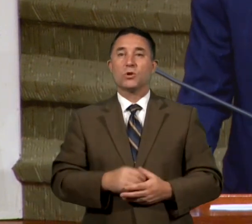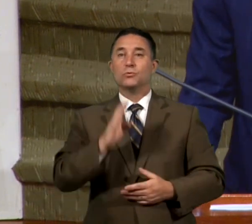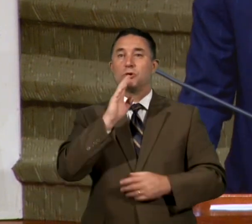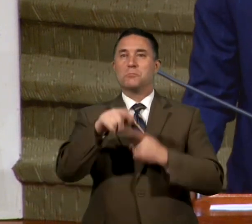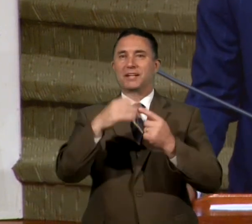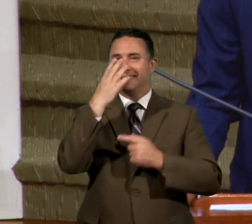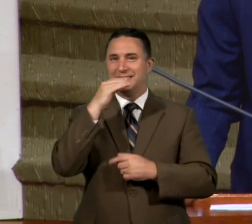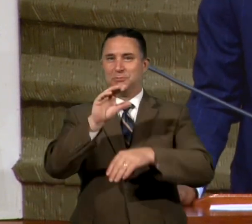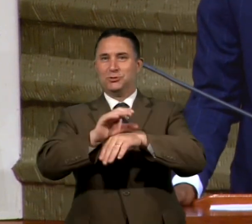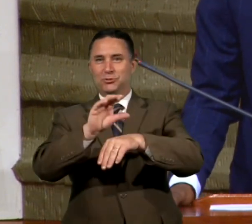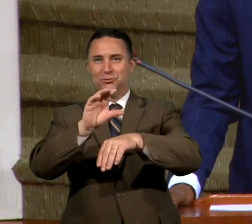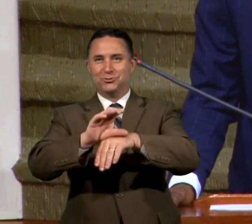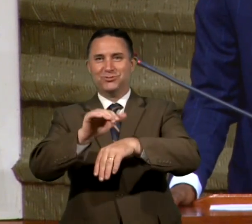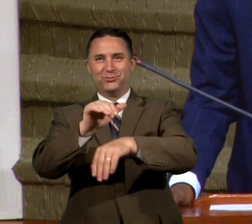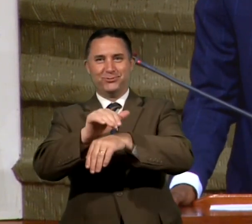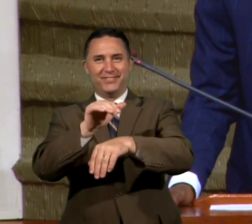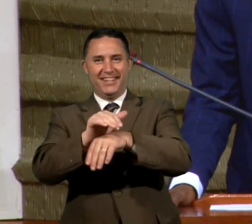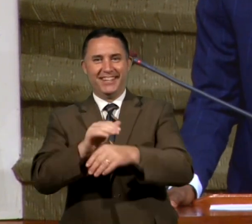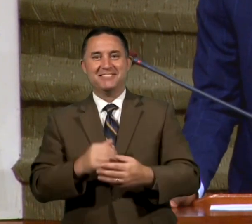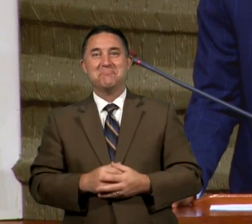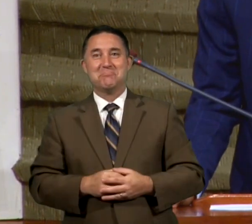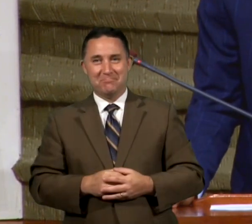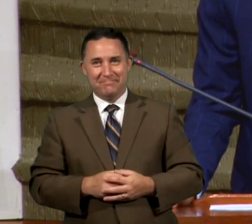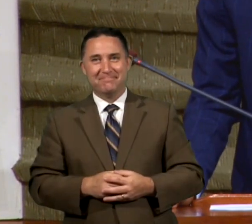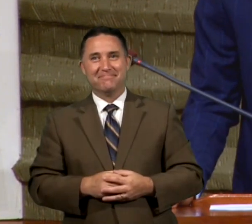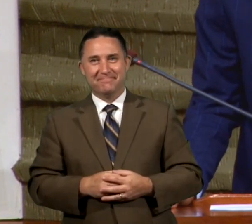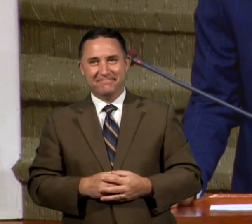about sleeping in church tonight.